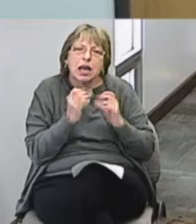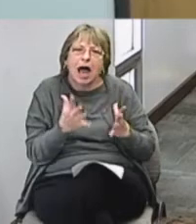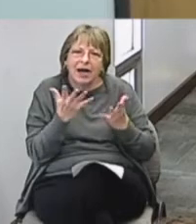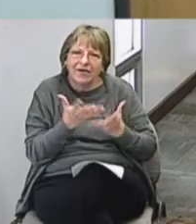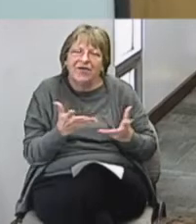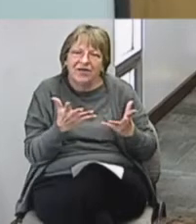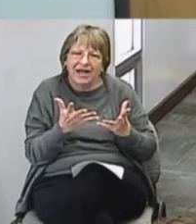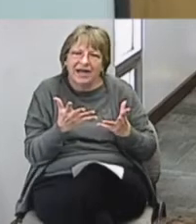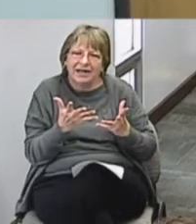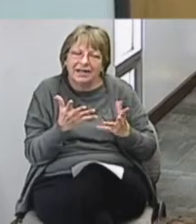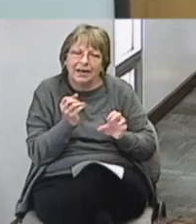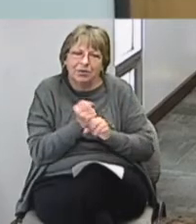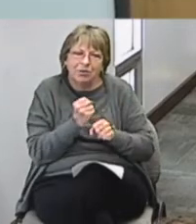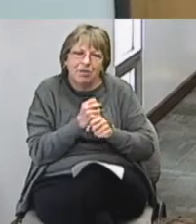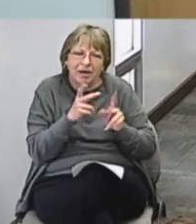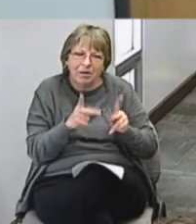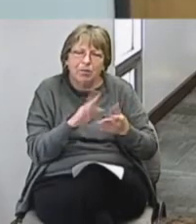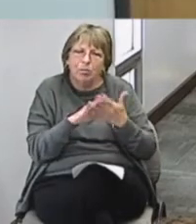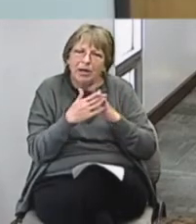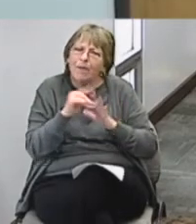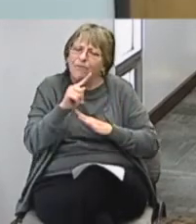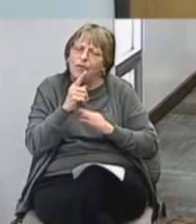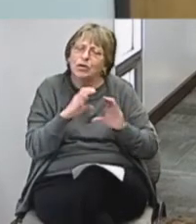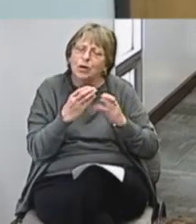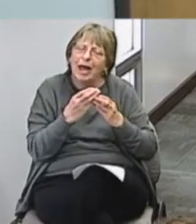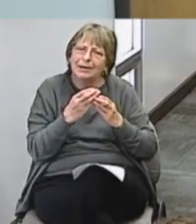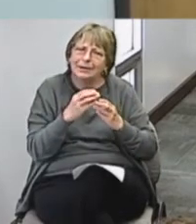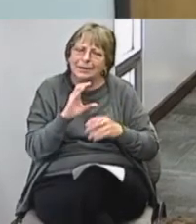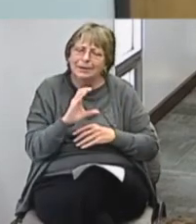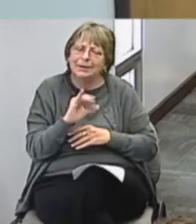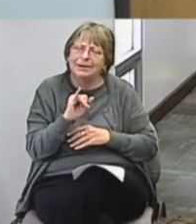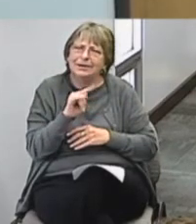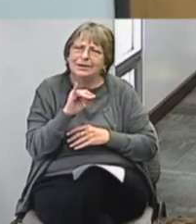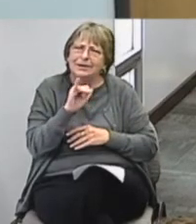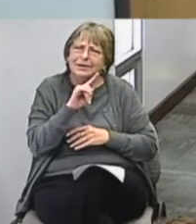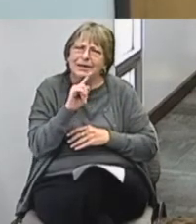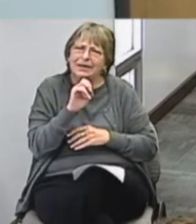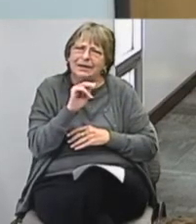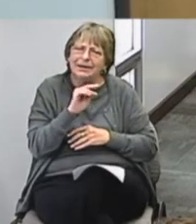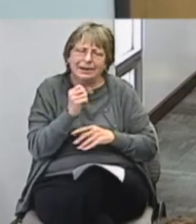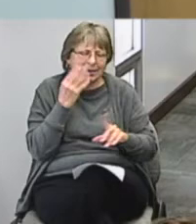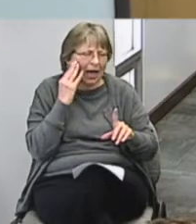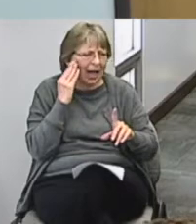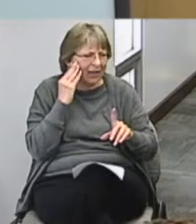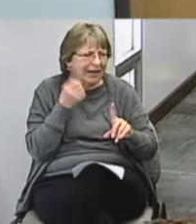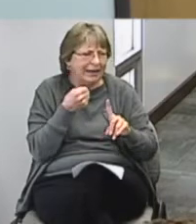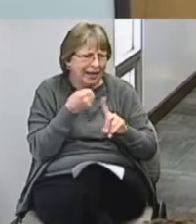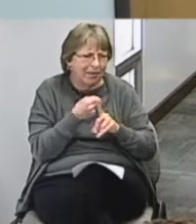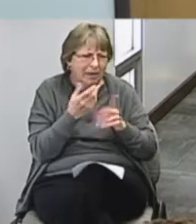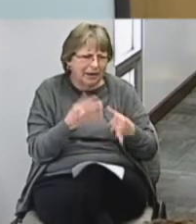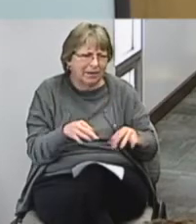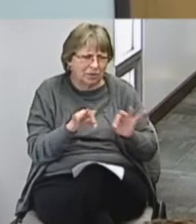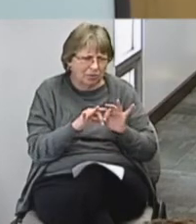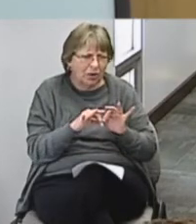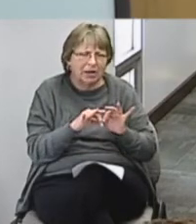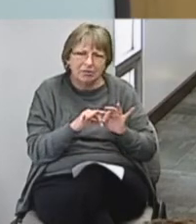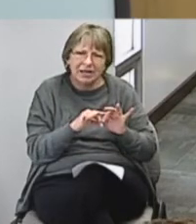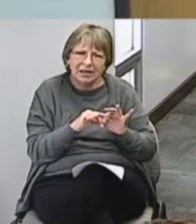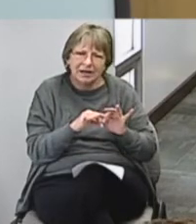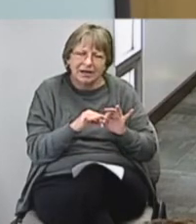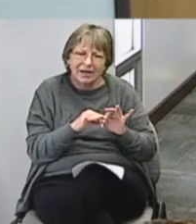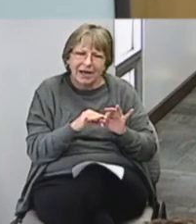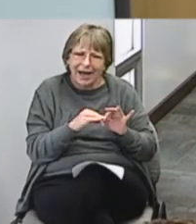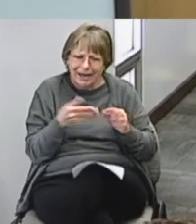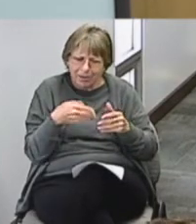treated as first-class citizens. And to me, that carries a lot of impact and is very important. And I think he deserves recognition in a town that he was born